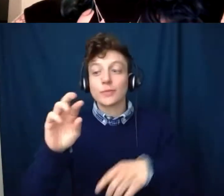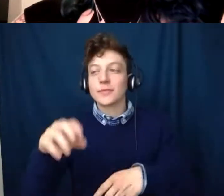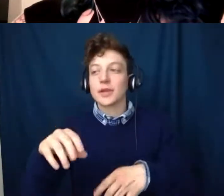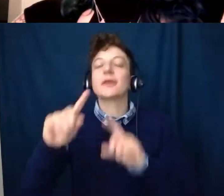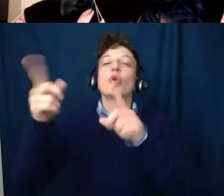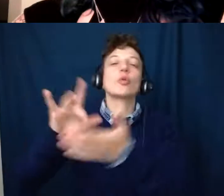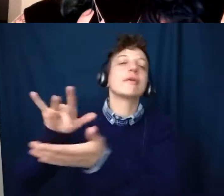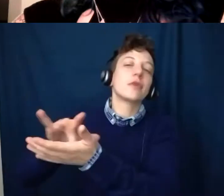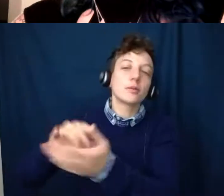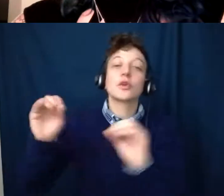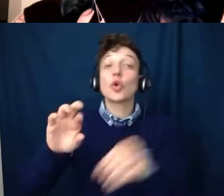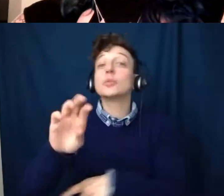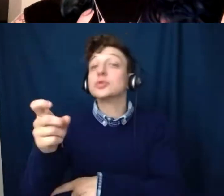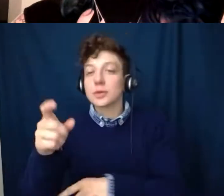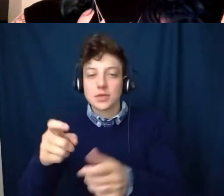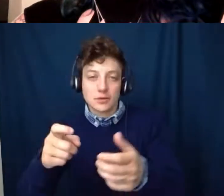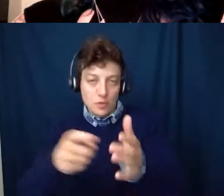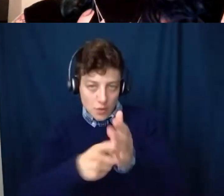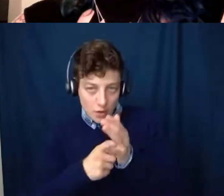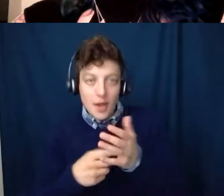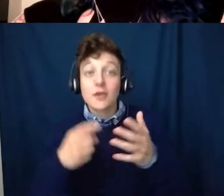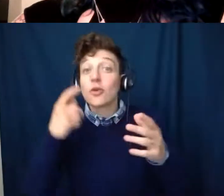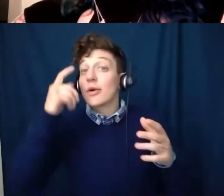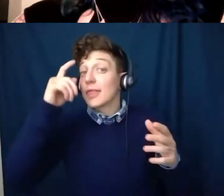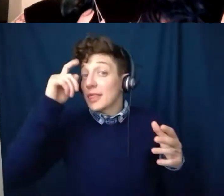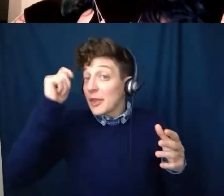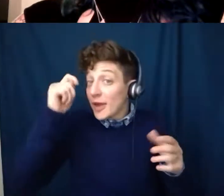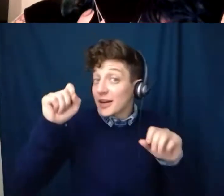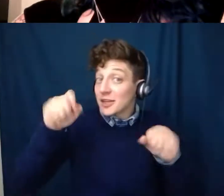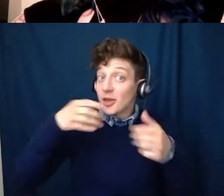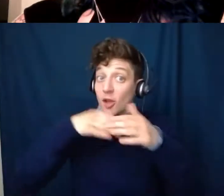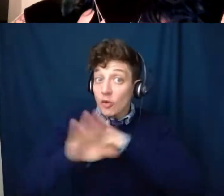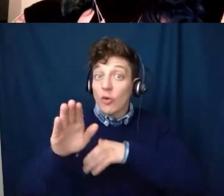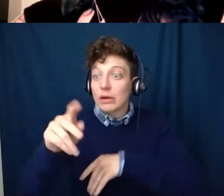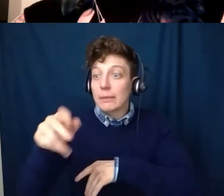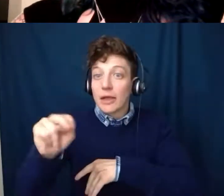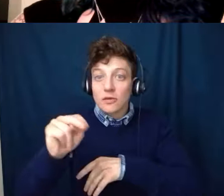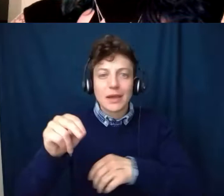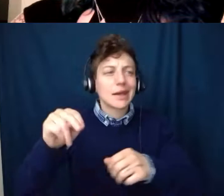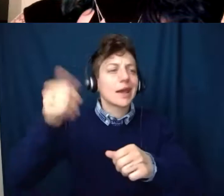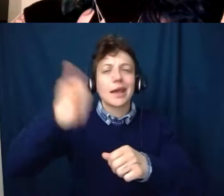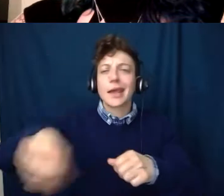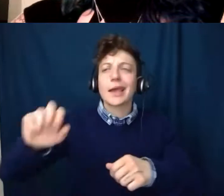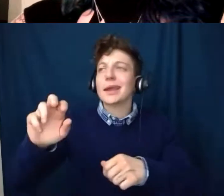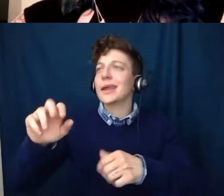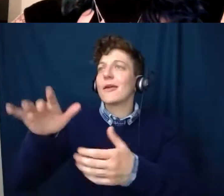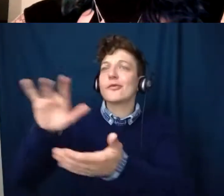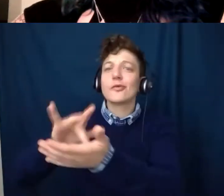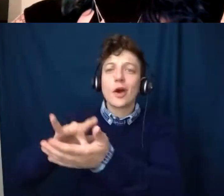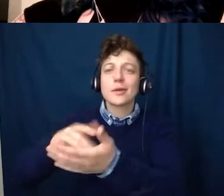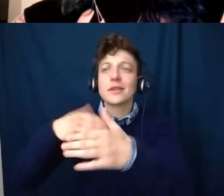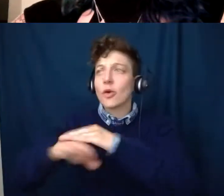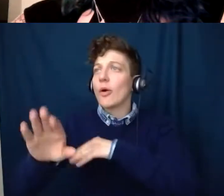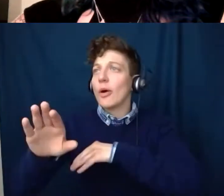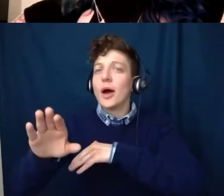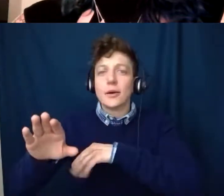so in theory, you should be able to walk into any pharmacy in Pennsylvania and for that to be true. But it's actually